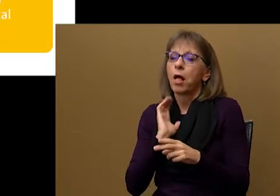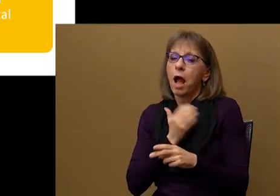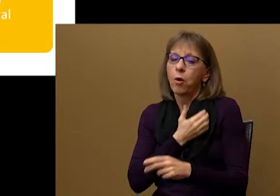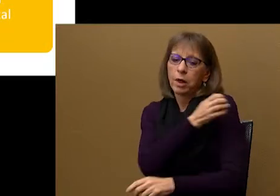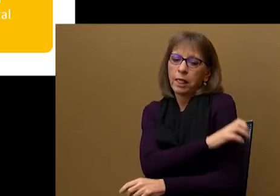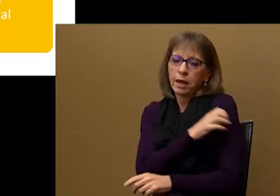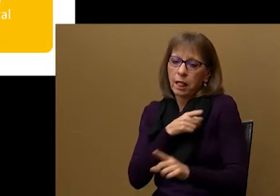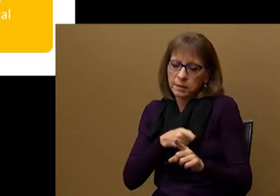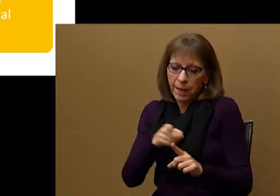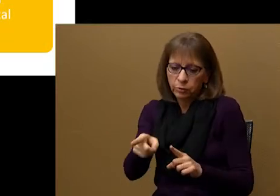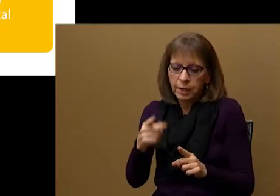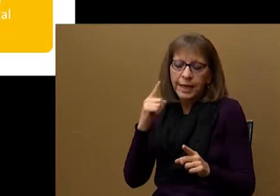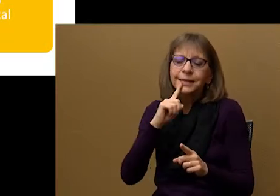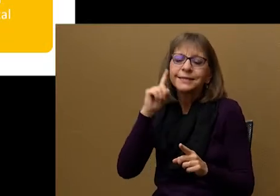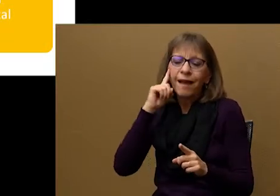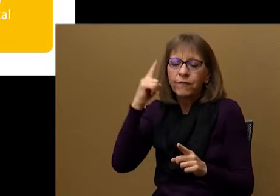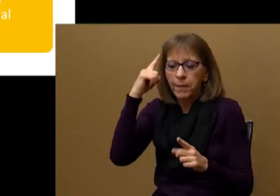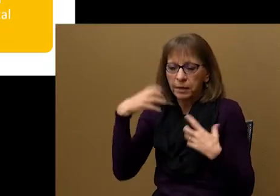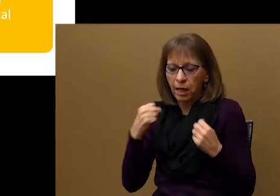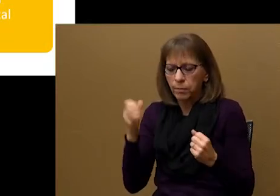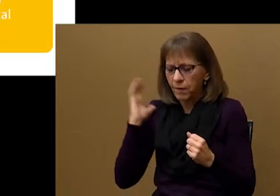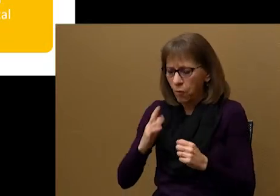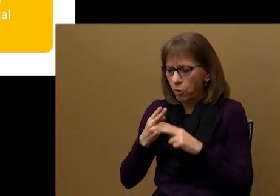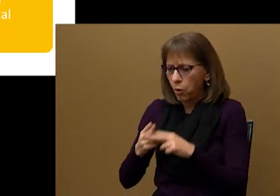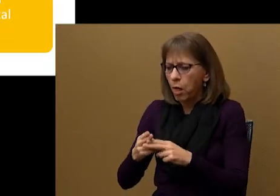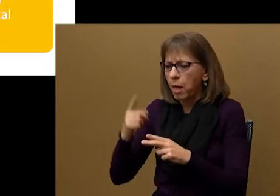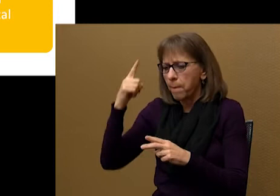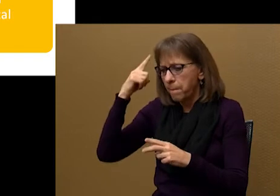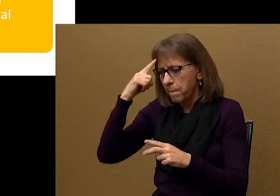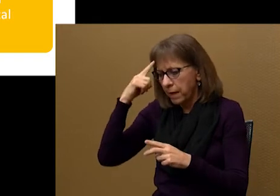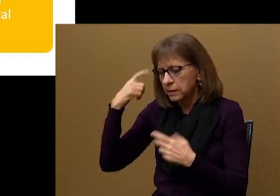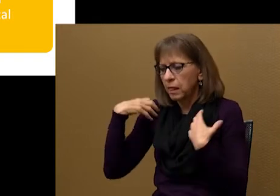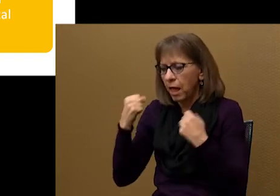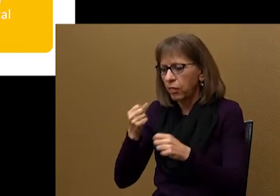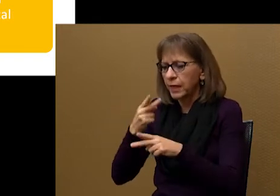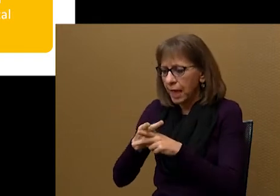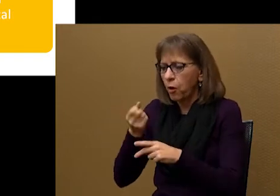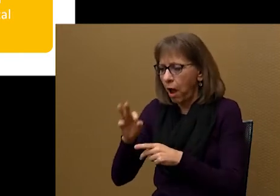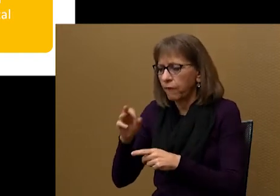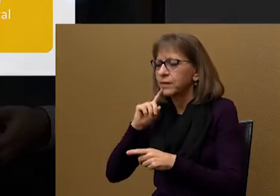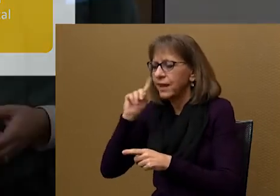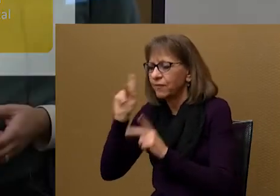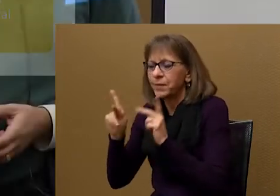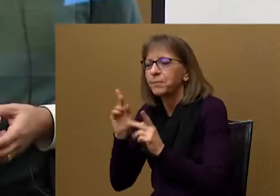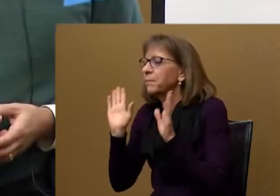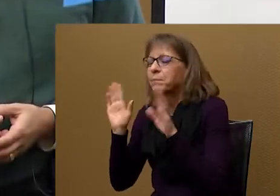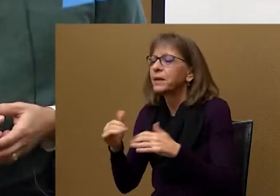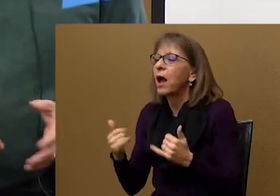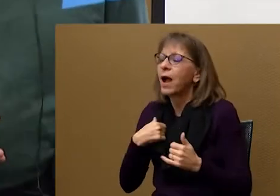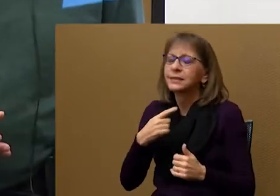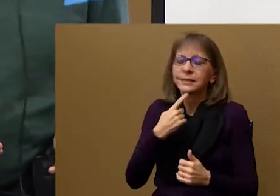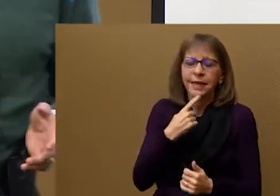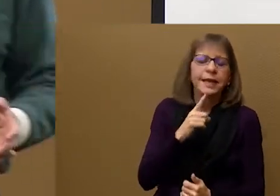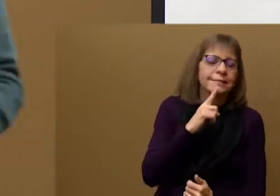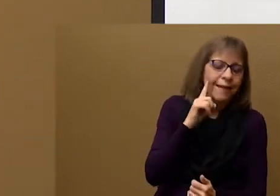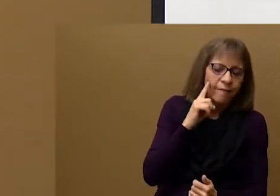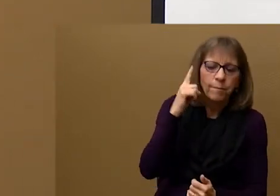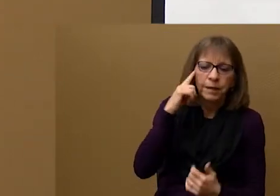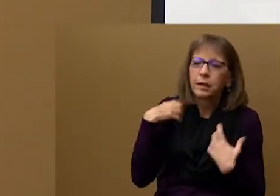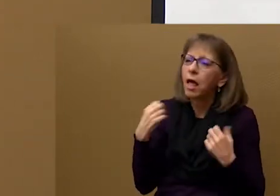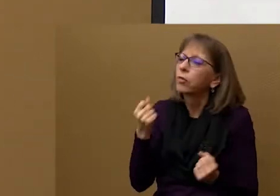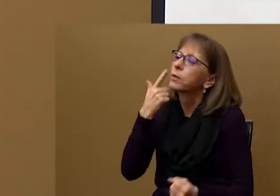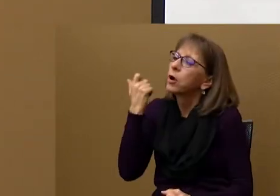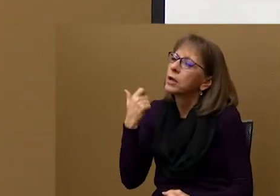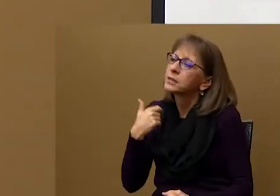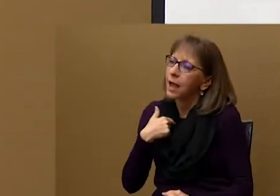specialty deaf mental health. I used to call it mental health care or mental health treatment of deaf people. But now I say deaf